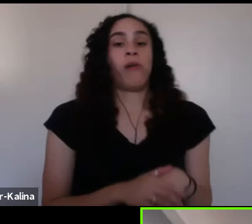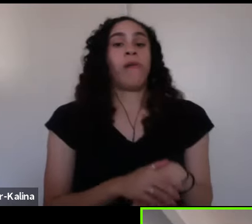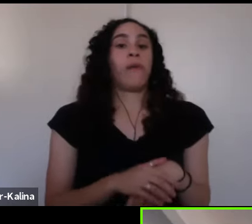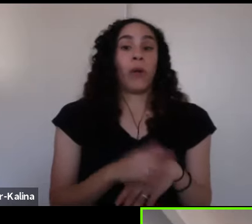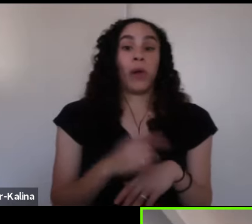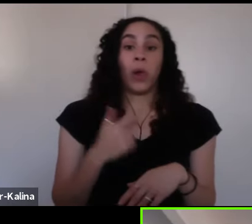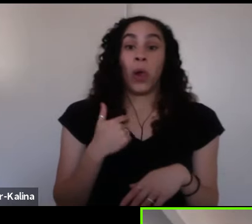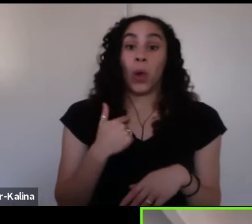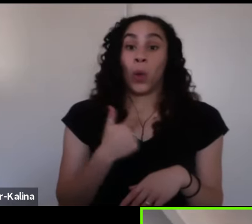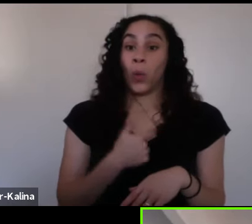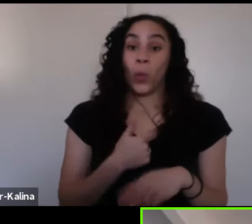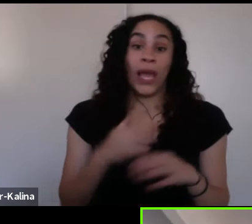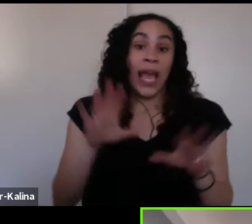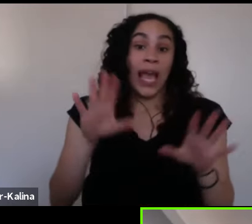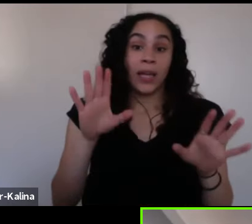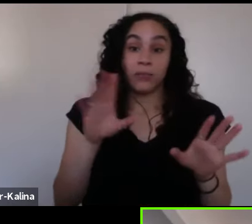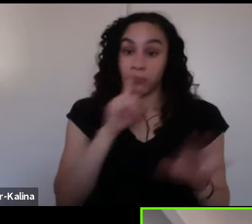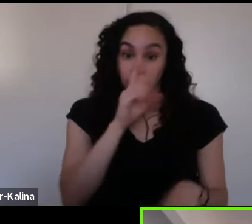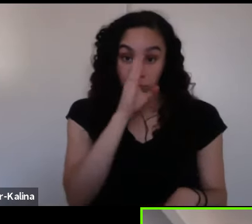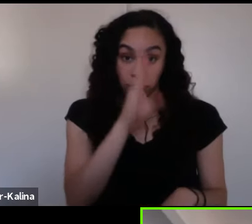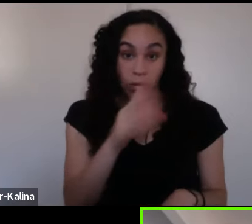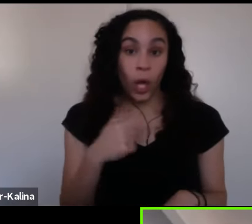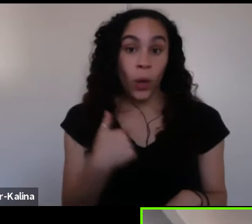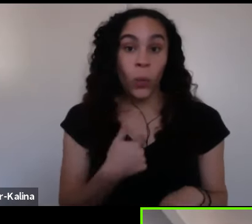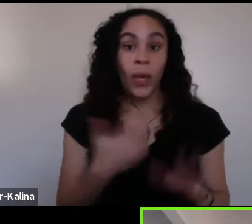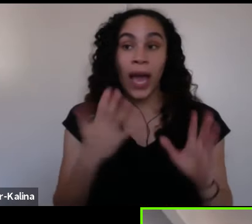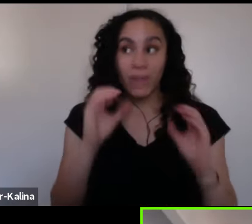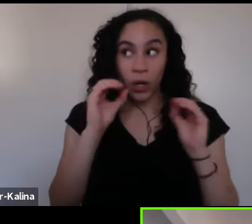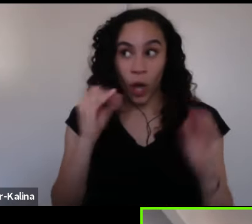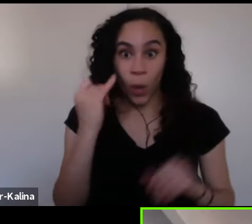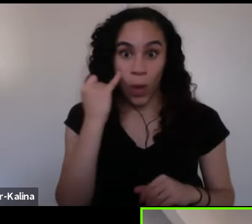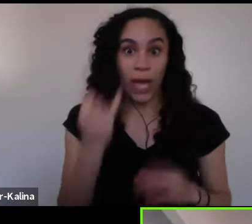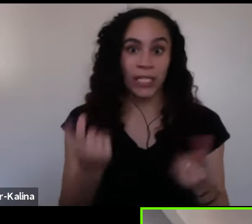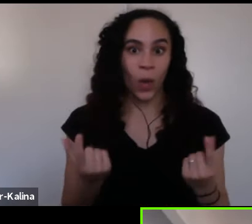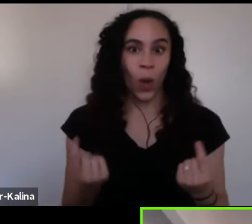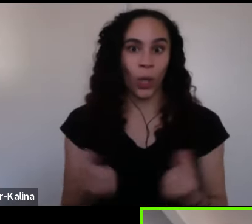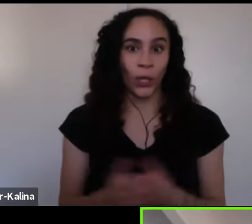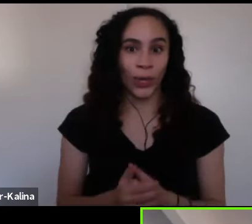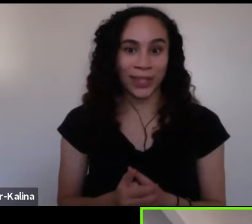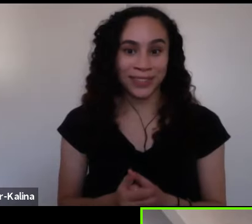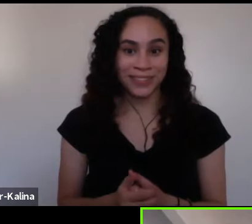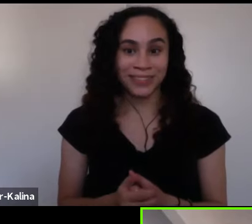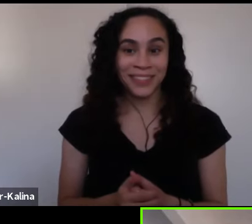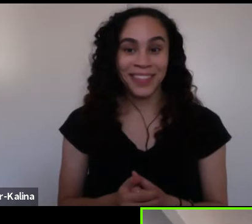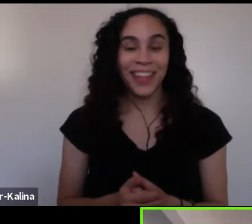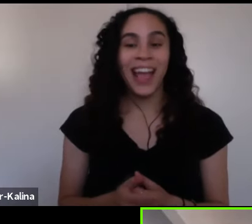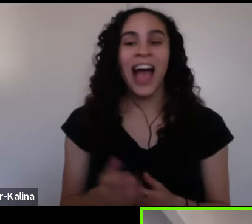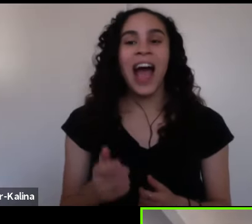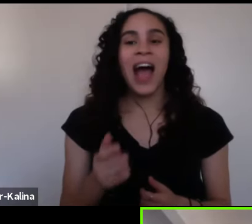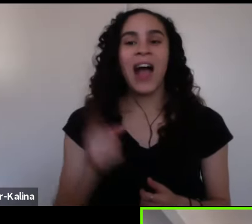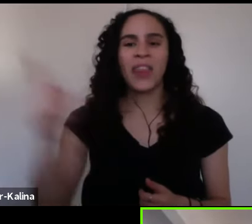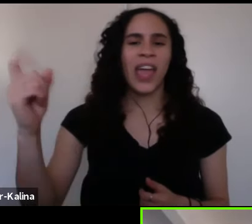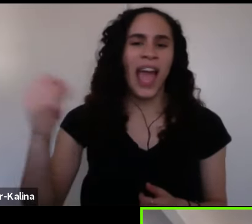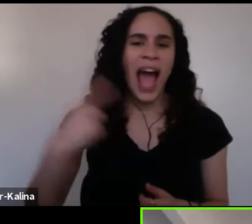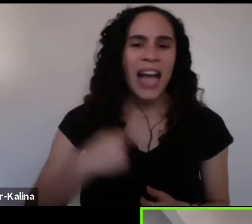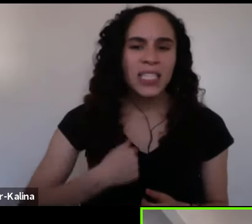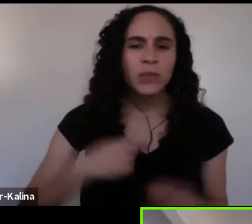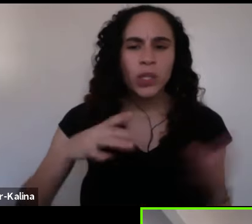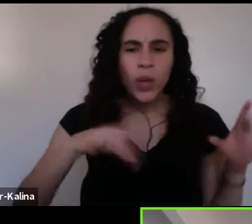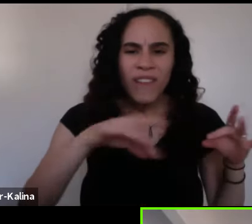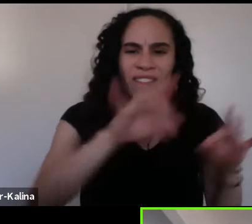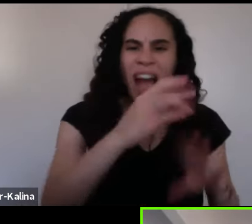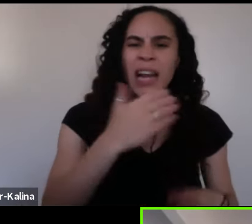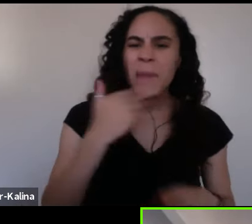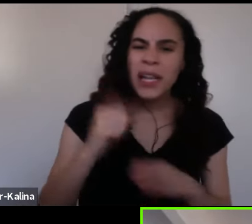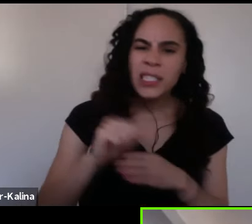doing, honestly. I'll be totally frank. And then I was asked to go out and find best practices, you know,